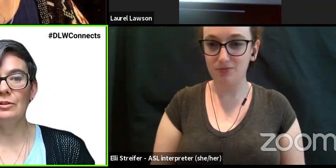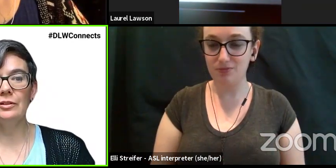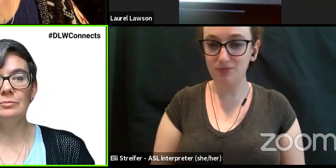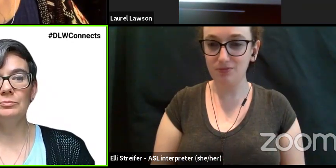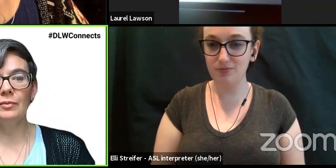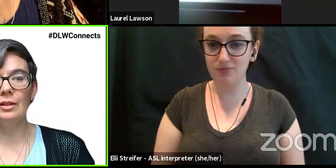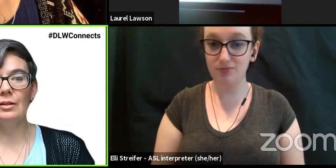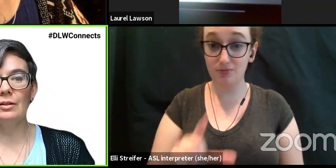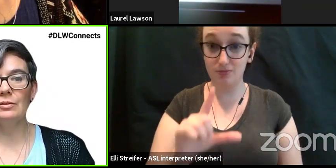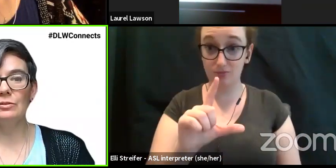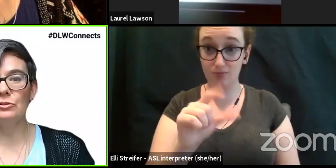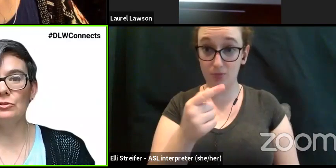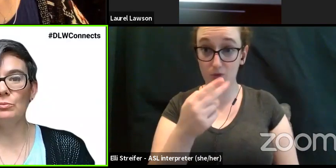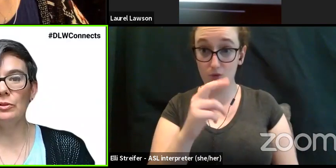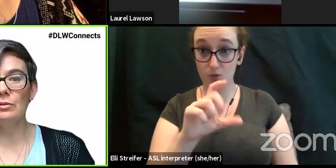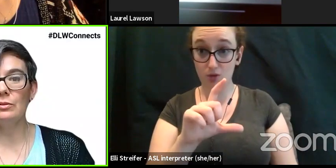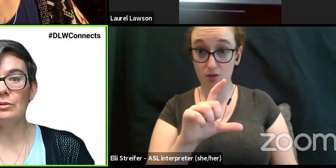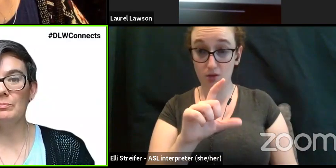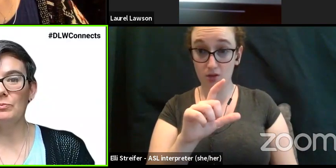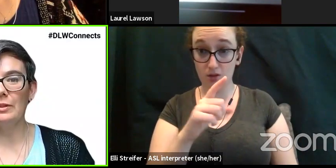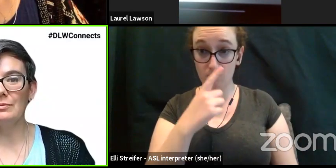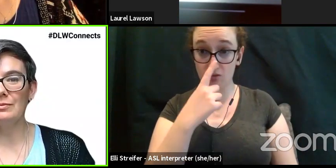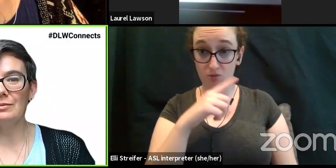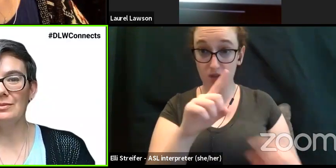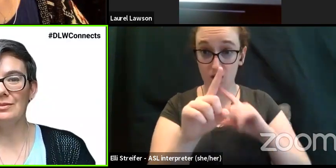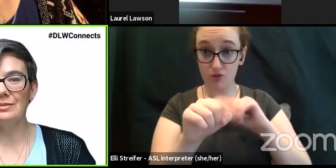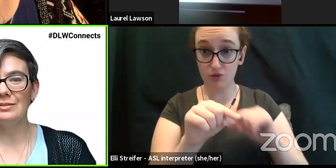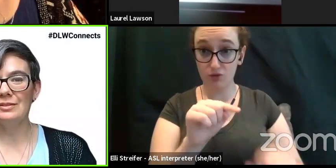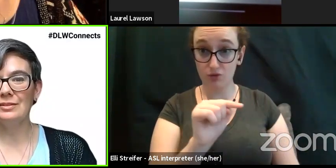Yeah. Laurel, could you agree?